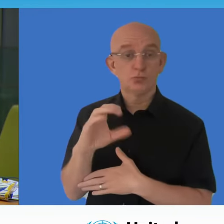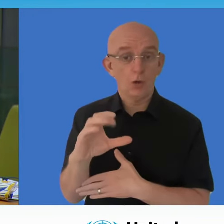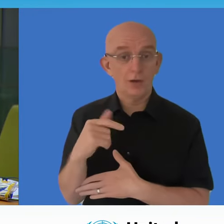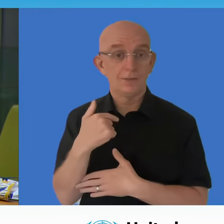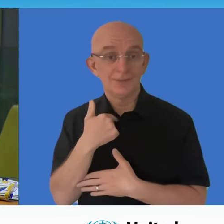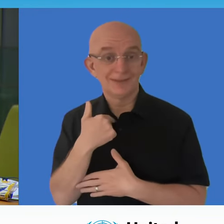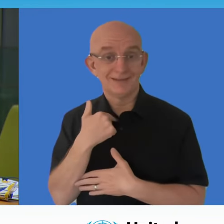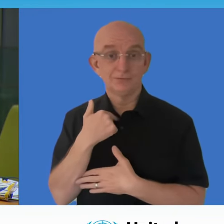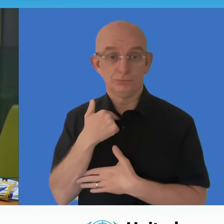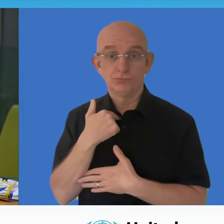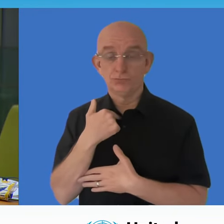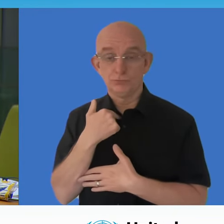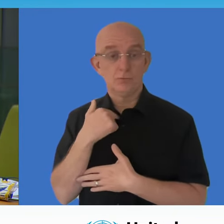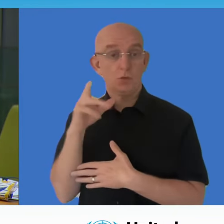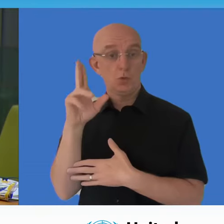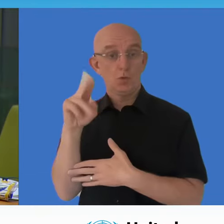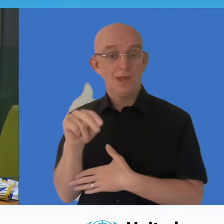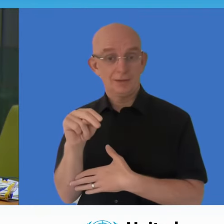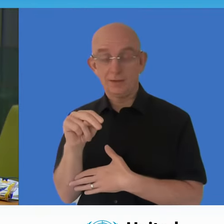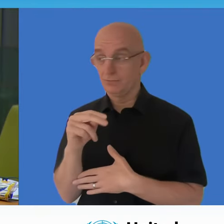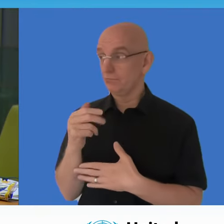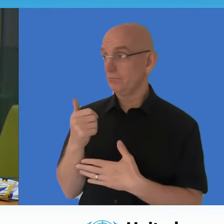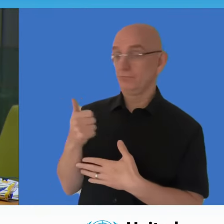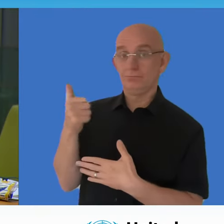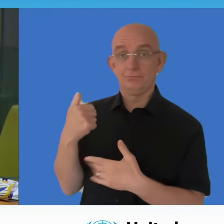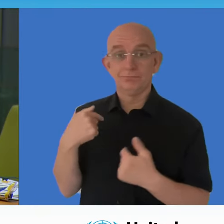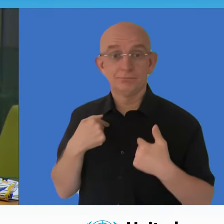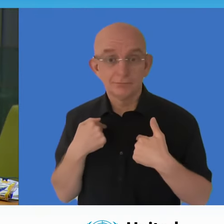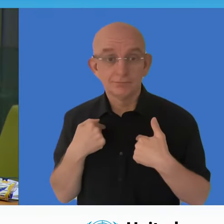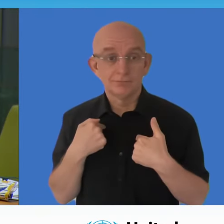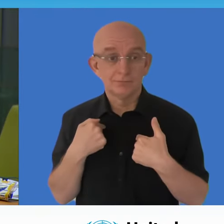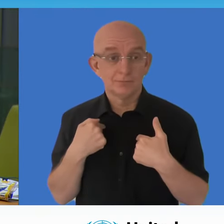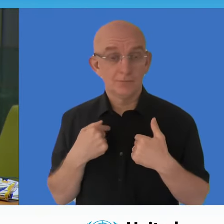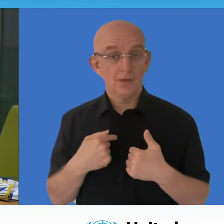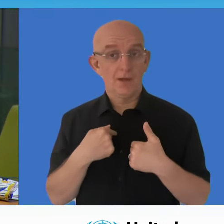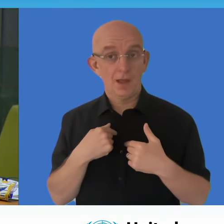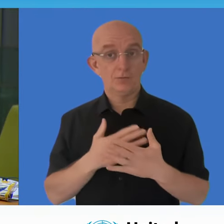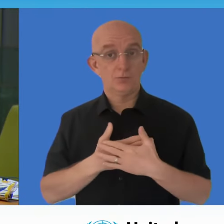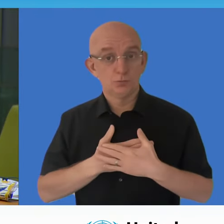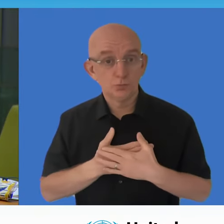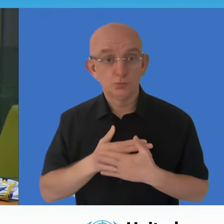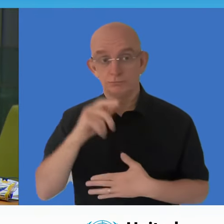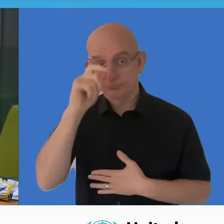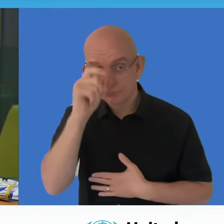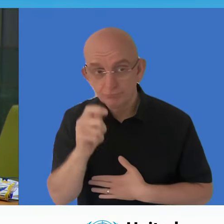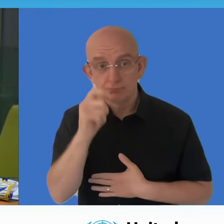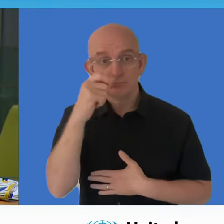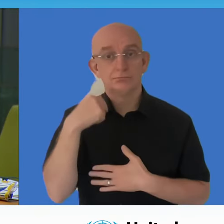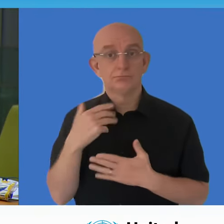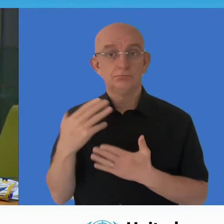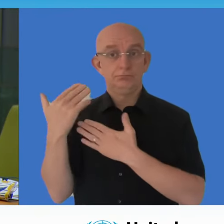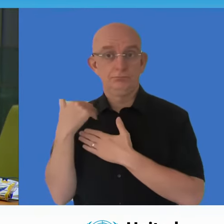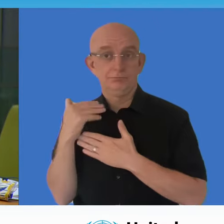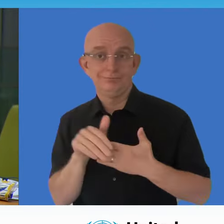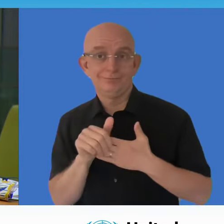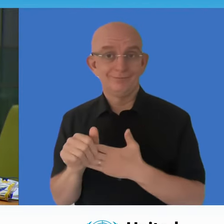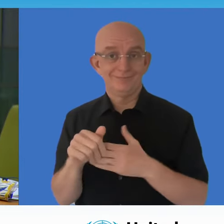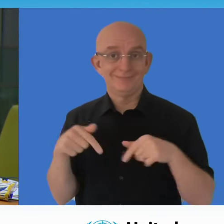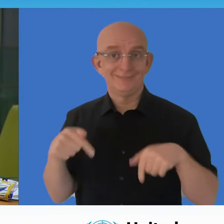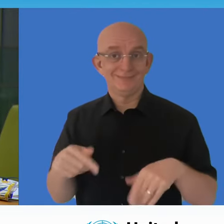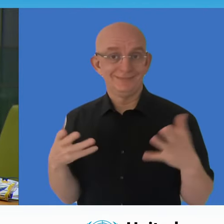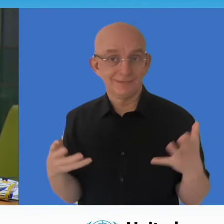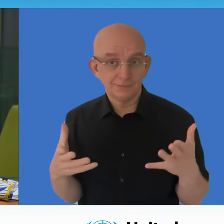Office. And let me say that it's extremely powerful to